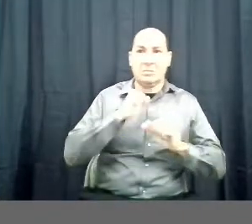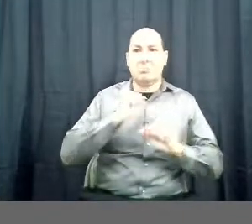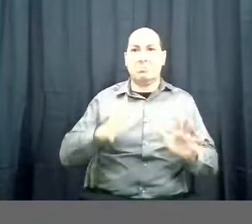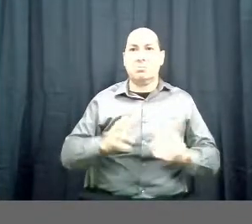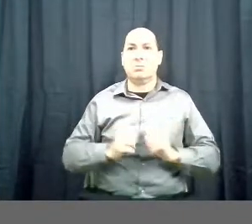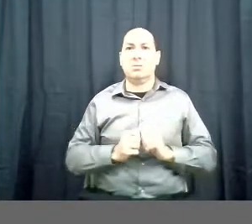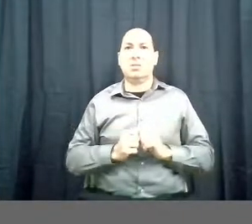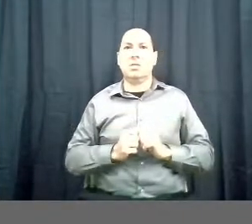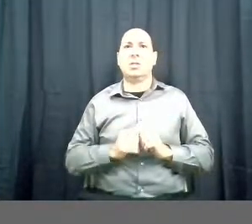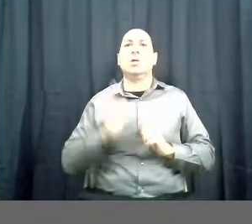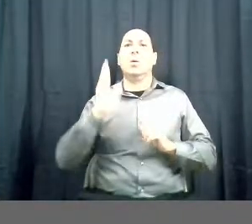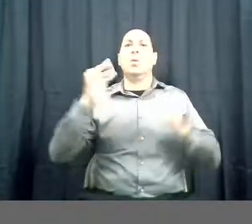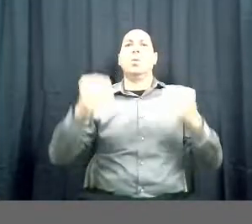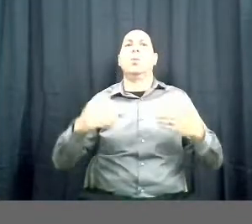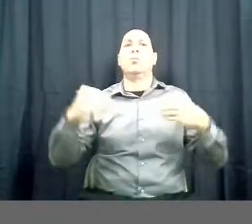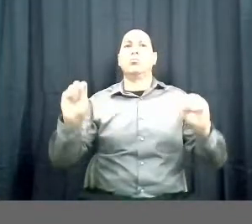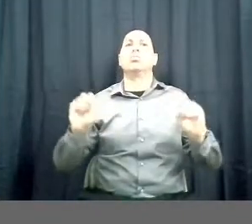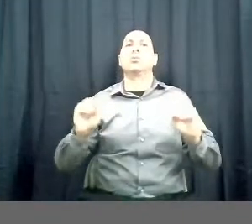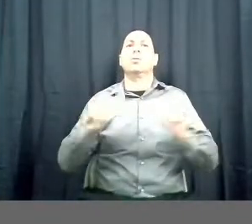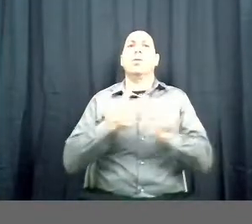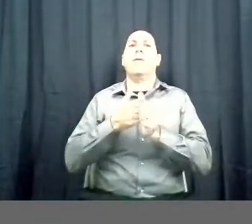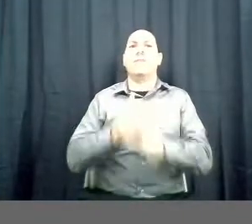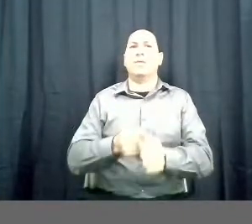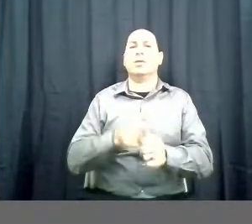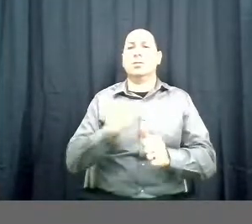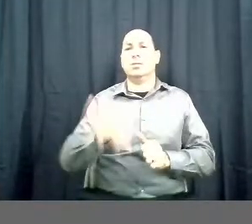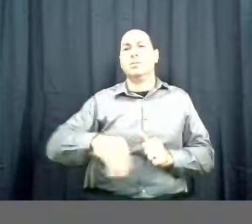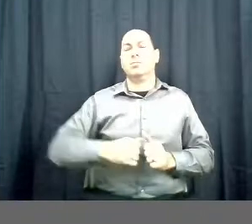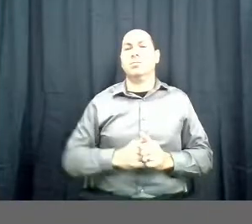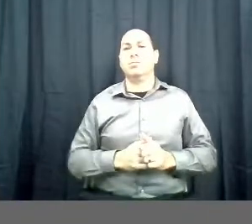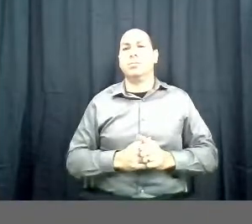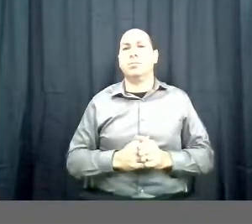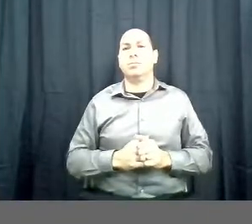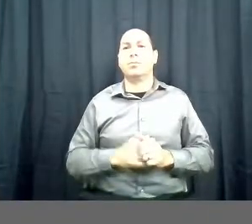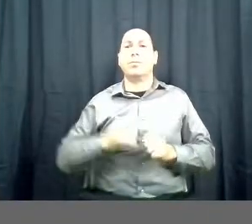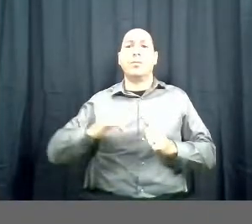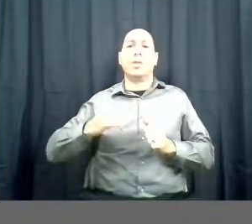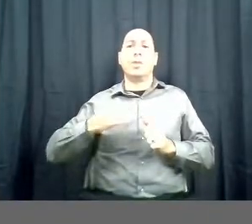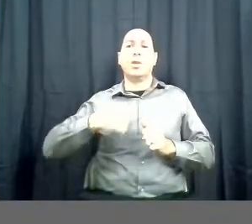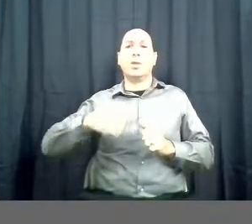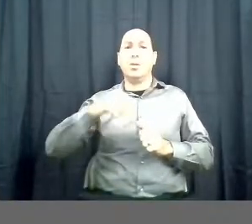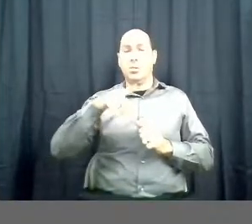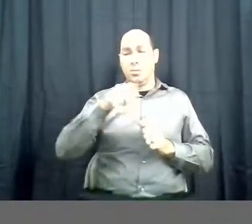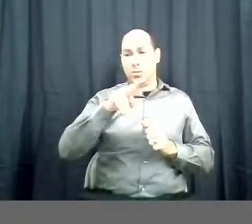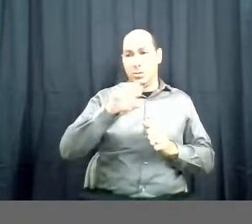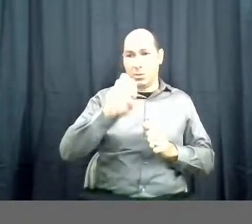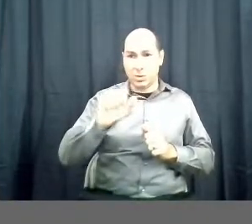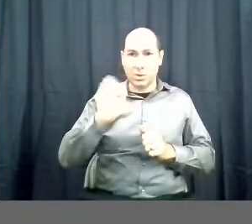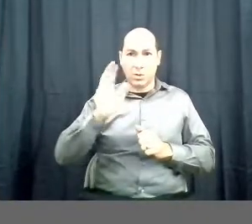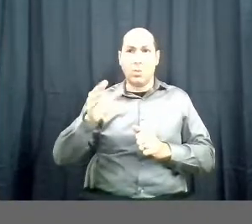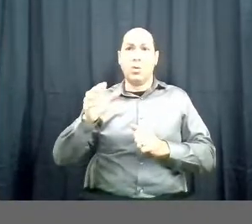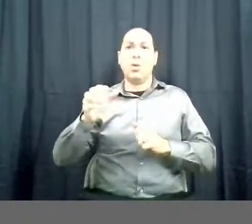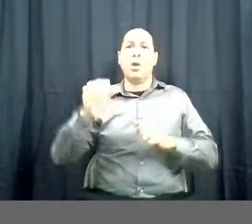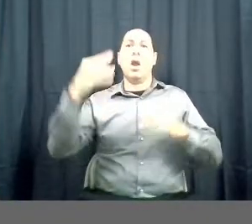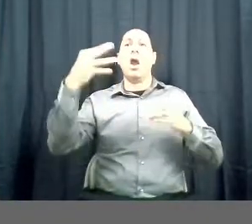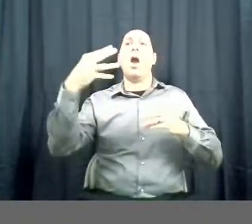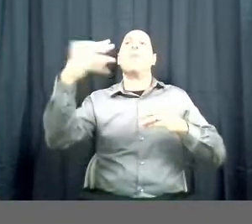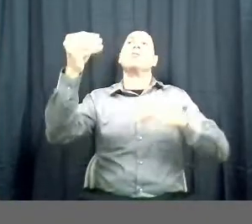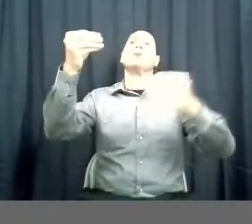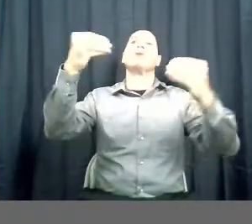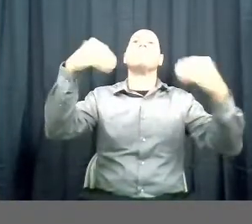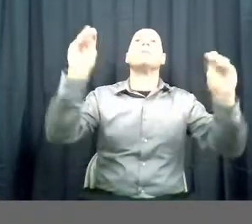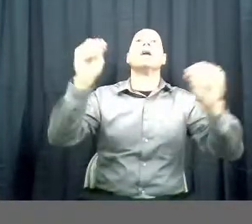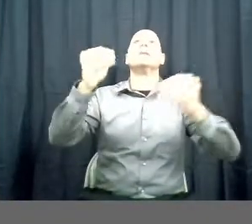debt service reserve fund. It is anticipated that PRASA will bring this transaction to the market as soon as possible